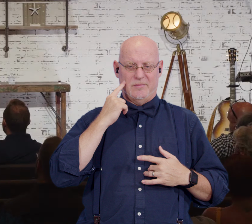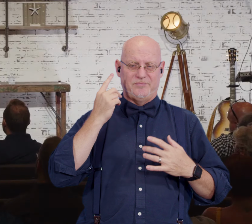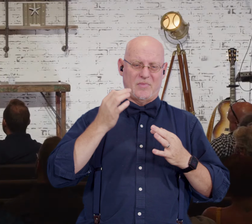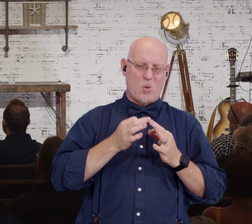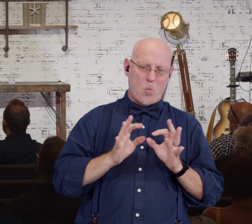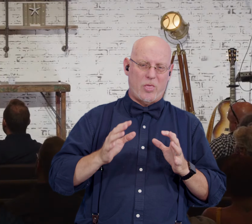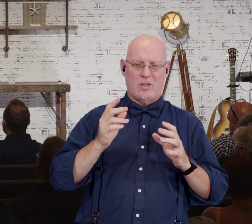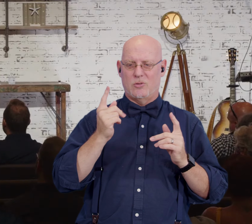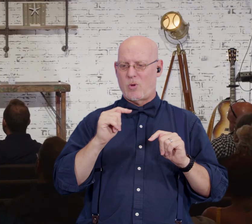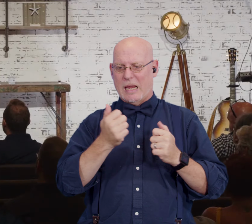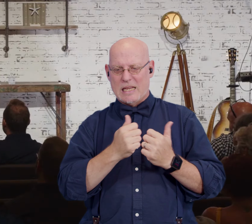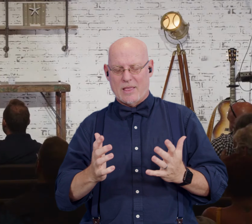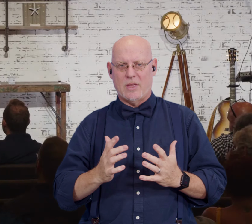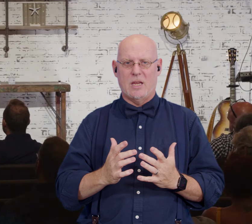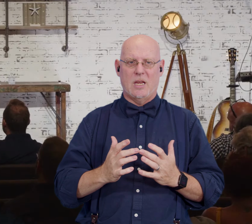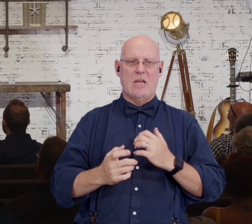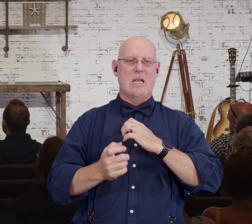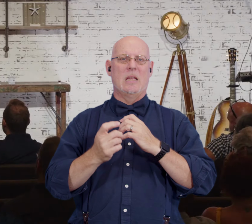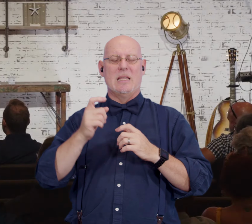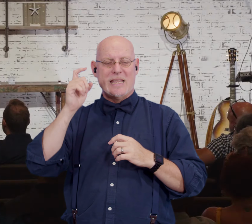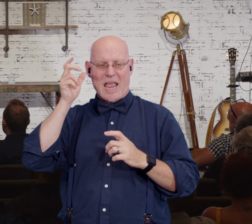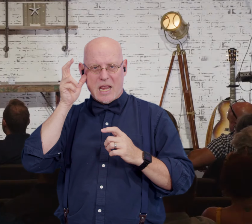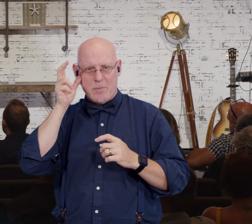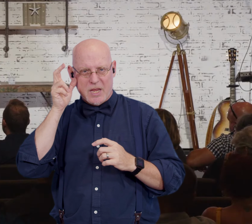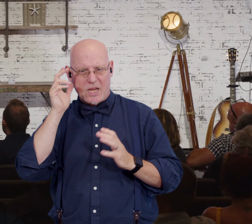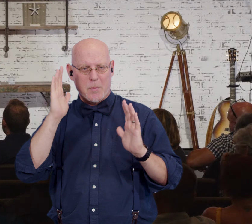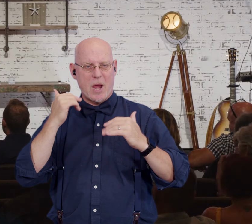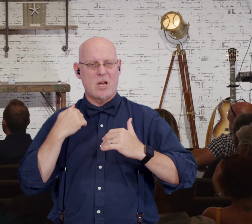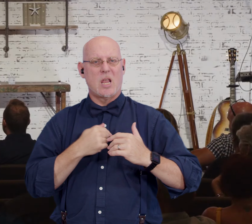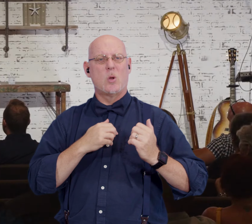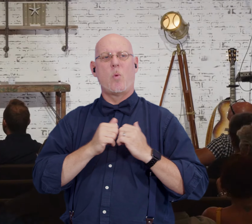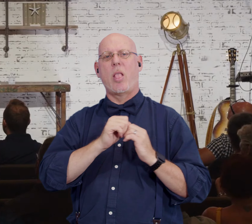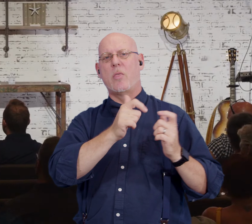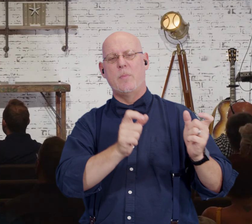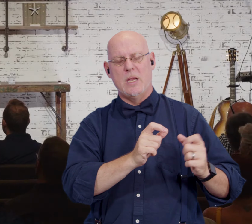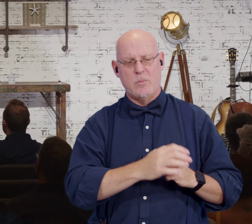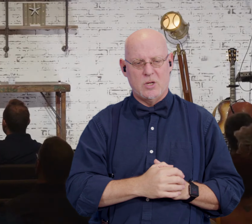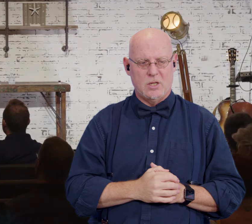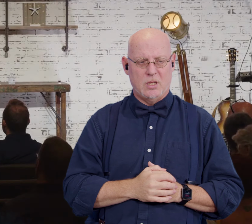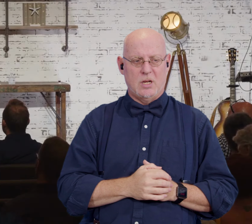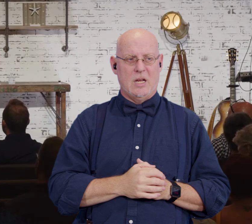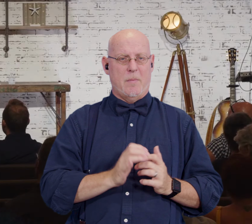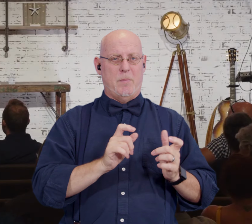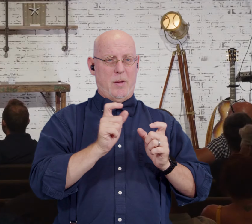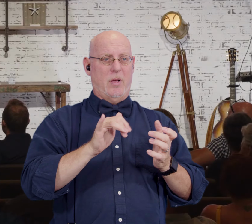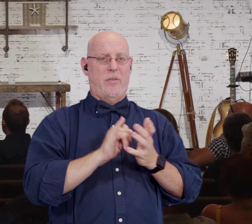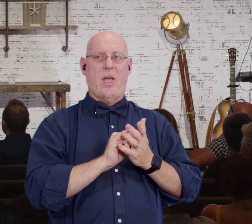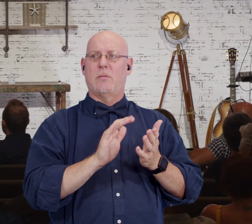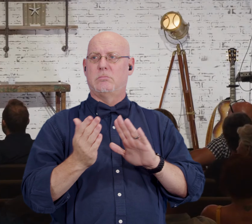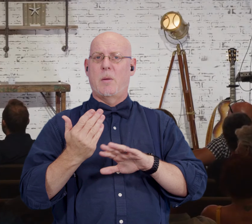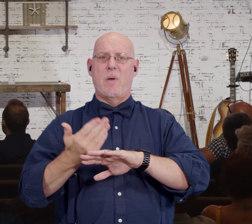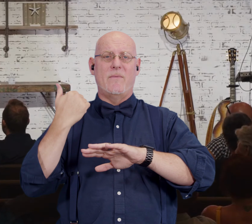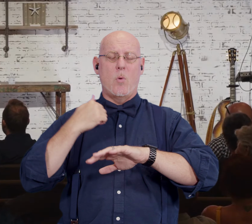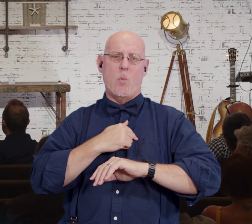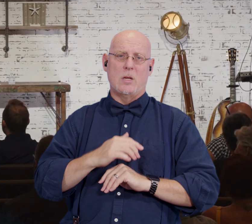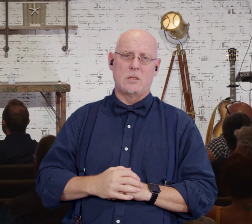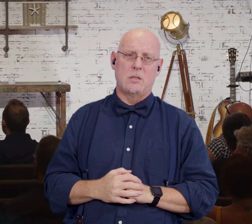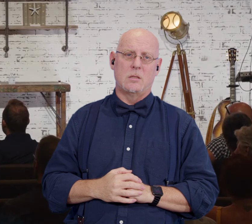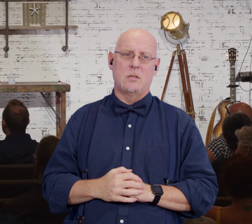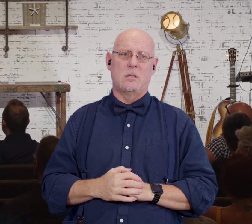vain to attempt anything. The enemy contrasts our work with that of others and with that of those who have gone before